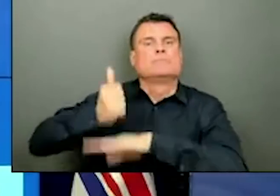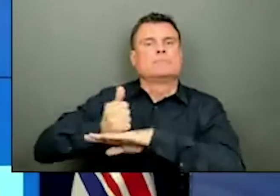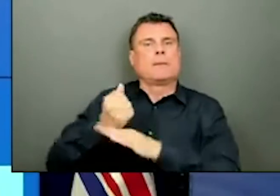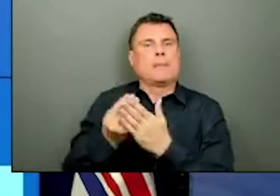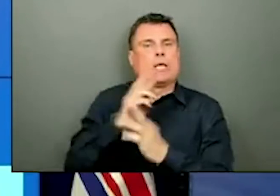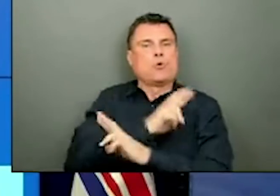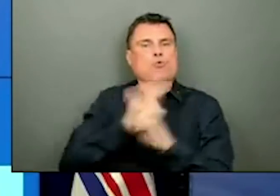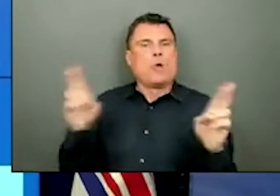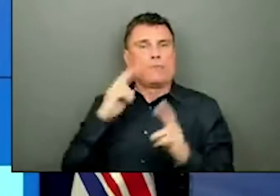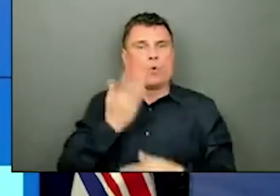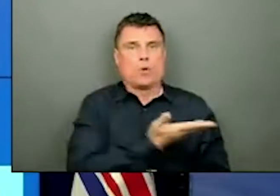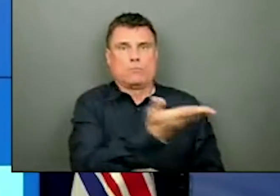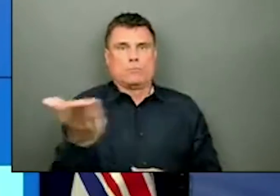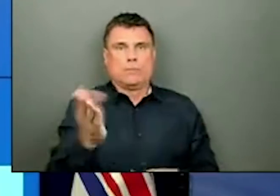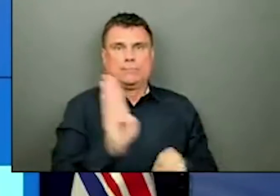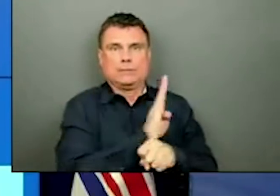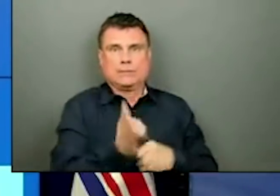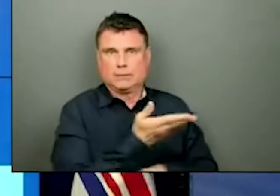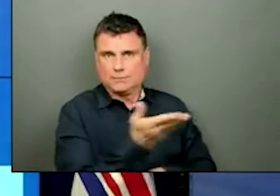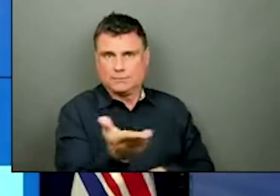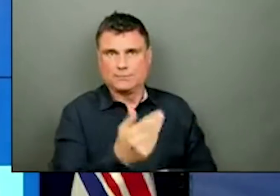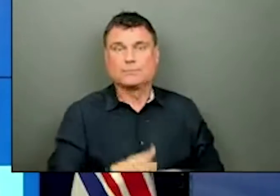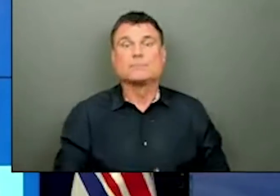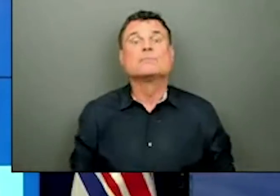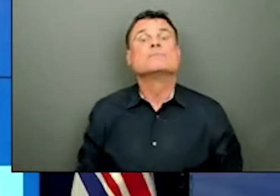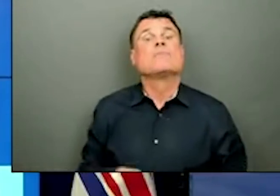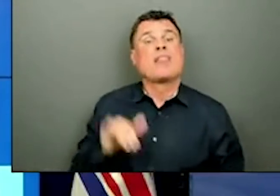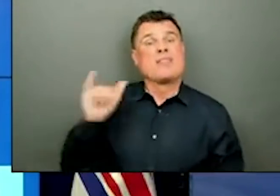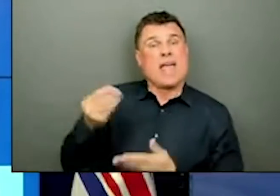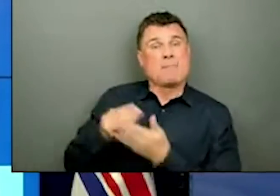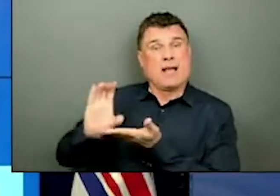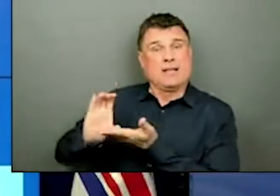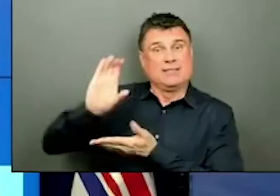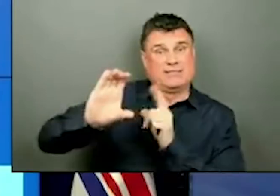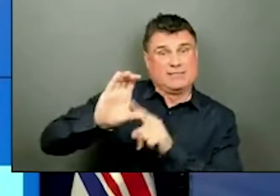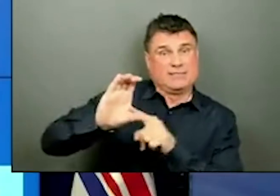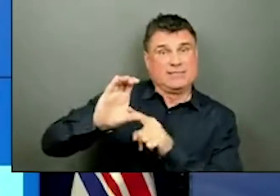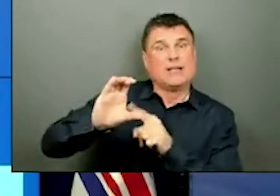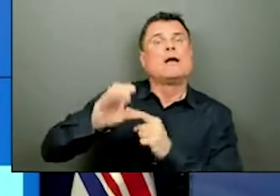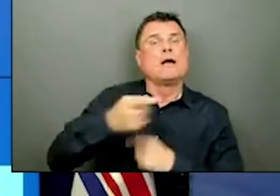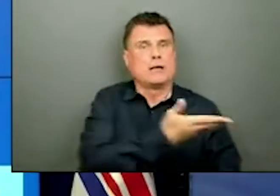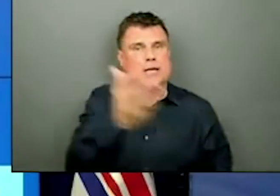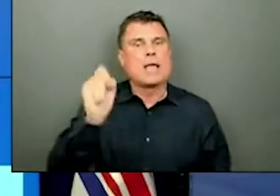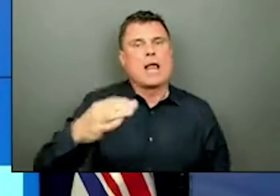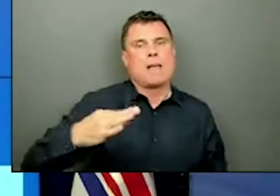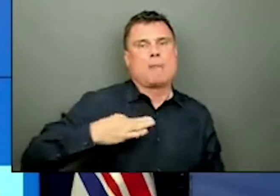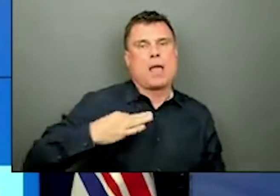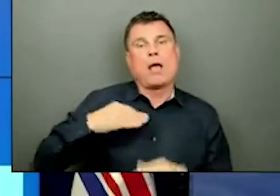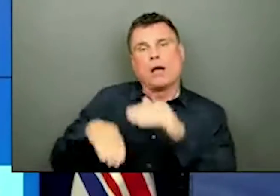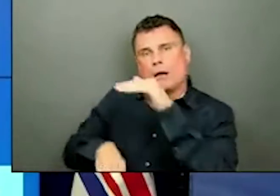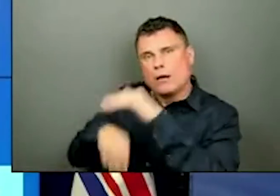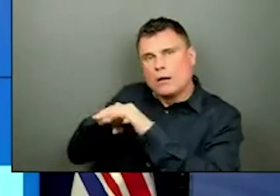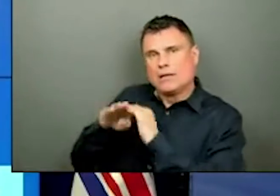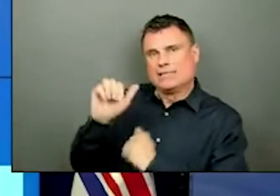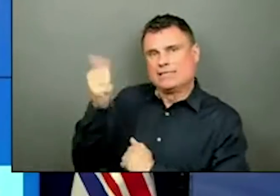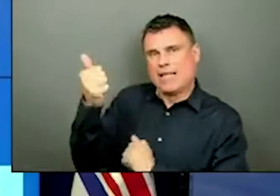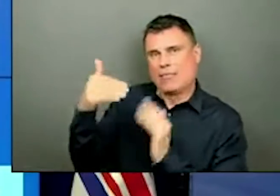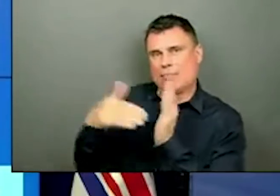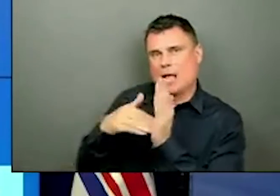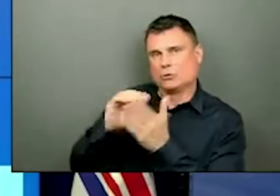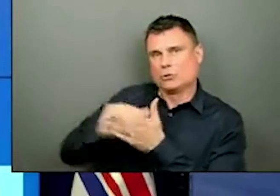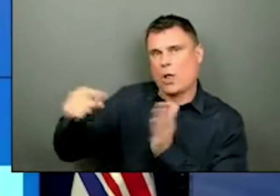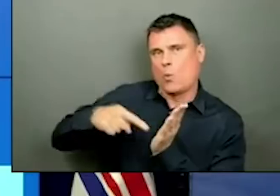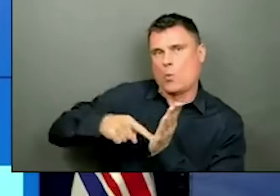most. This grant will provide businesses up to $10,000 in one-time funding to help with fixed